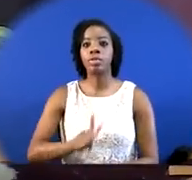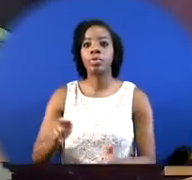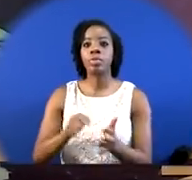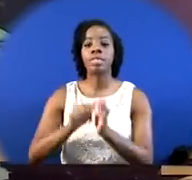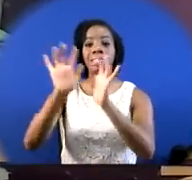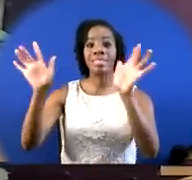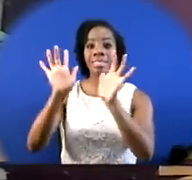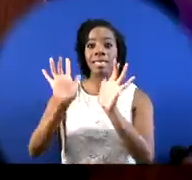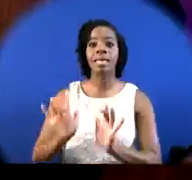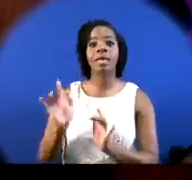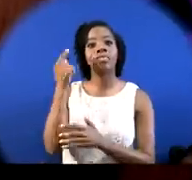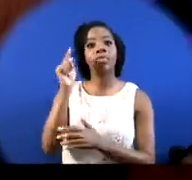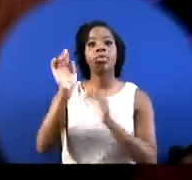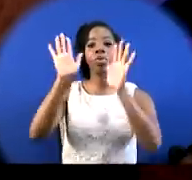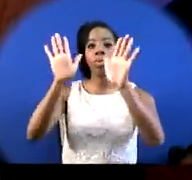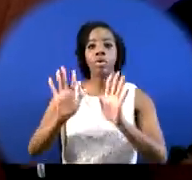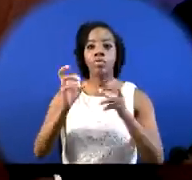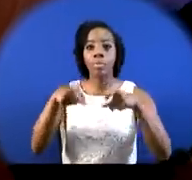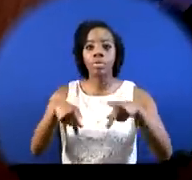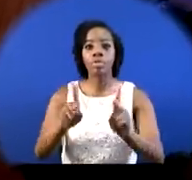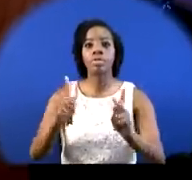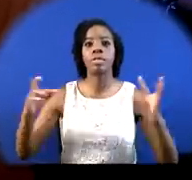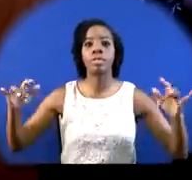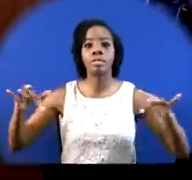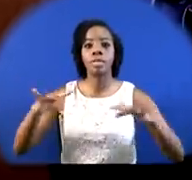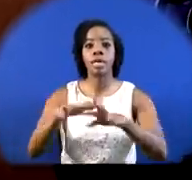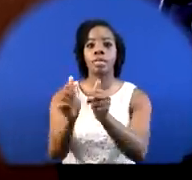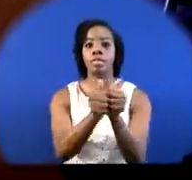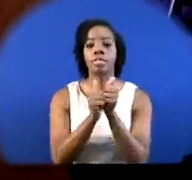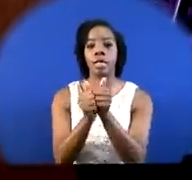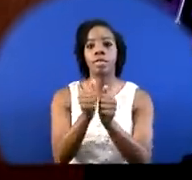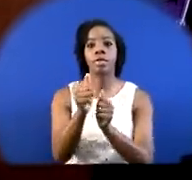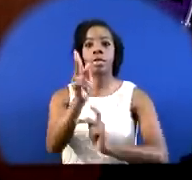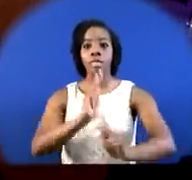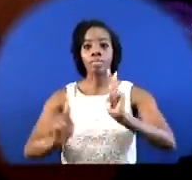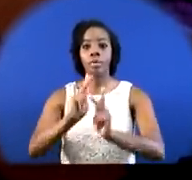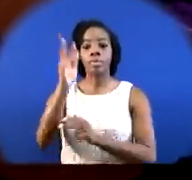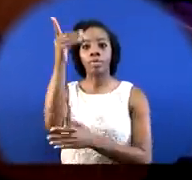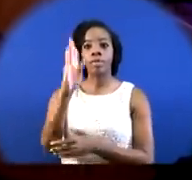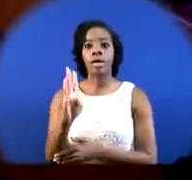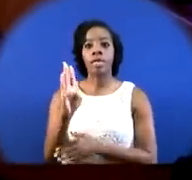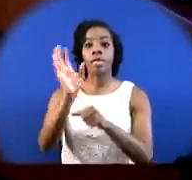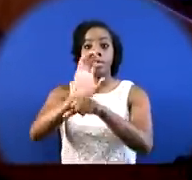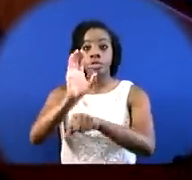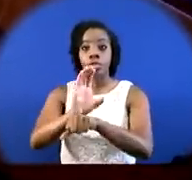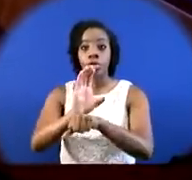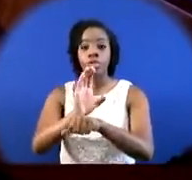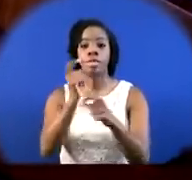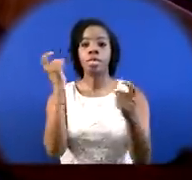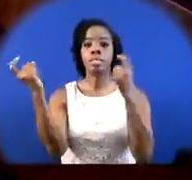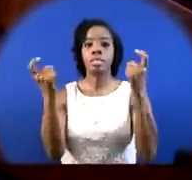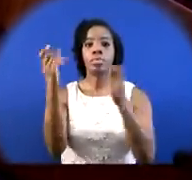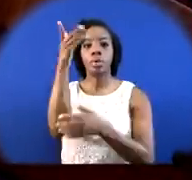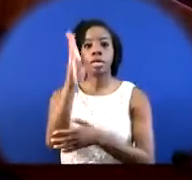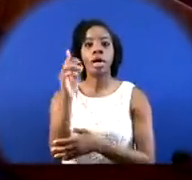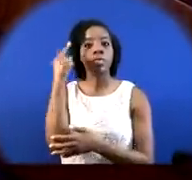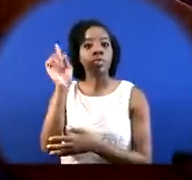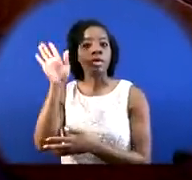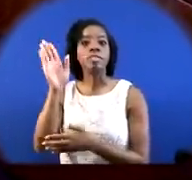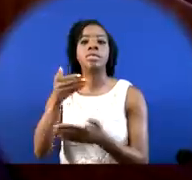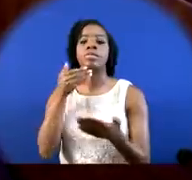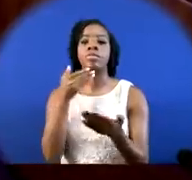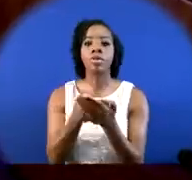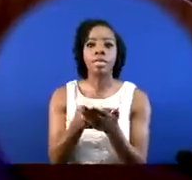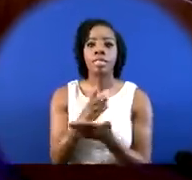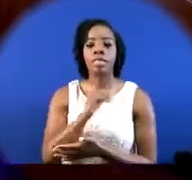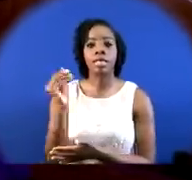the wonderful privilege of gathering together as the people of God in the house of God to celebrate God for his goodness and his